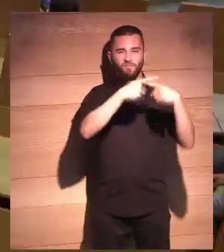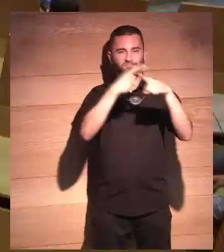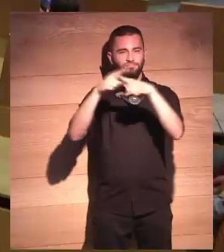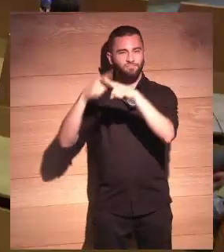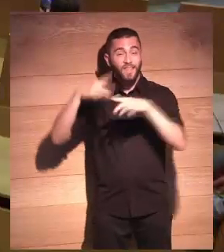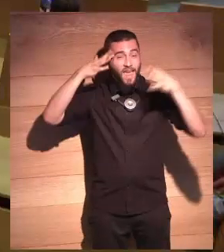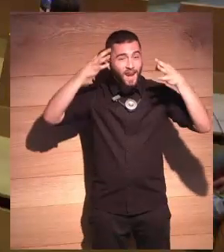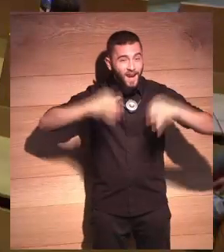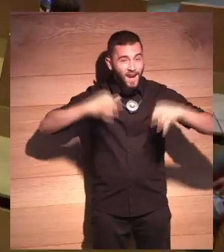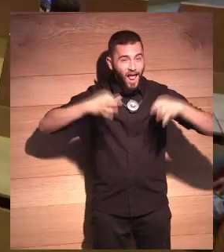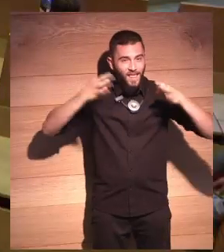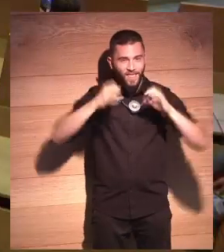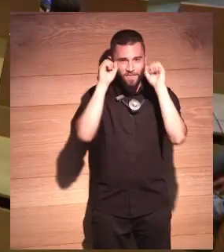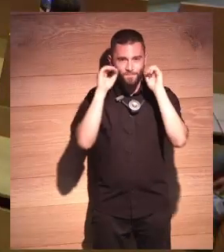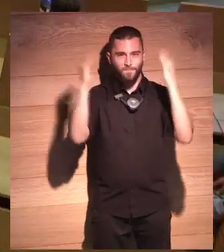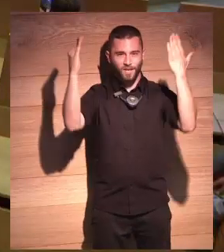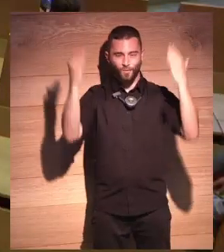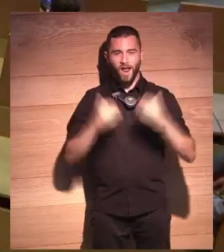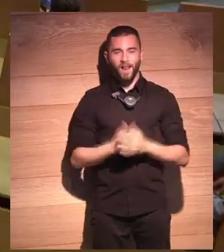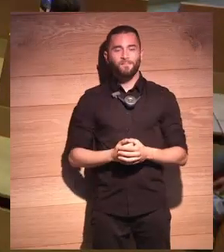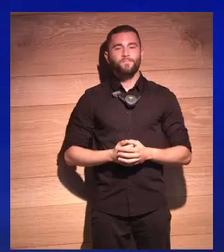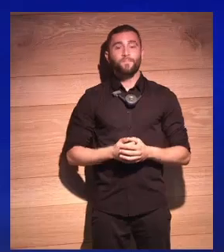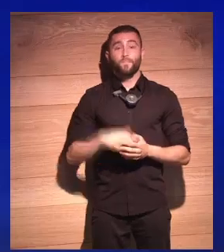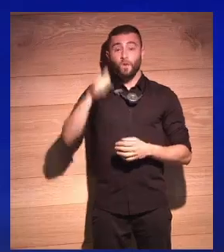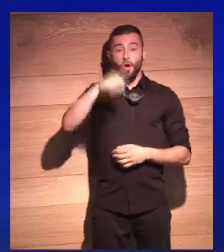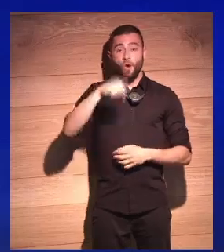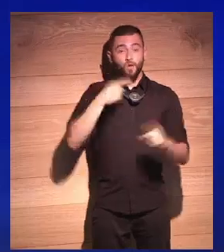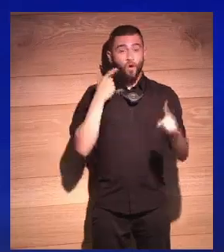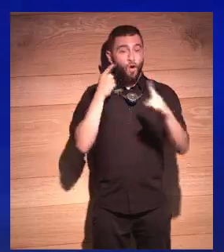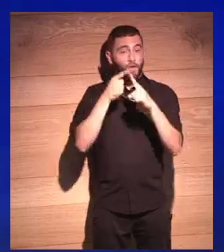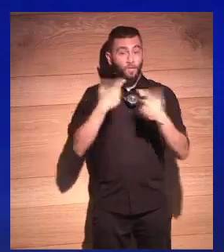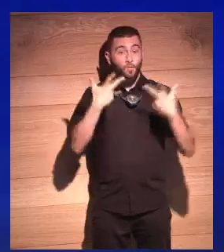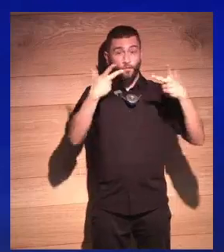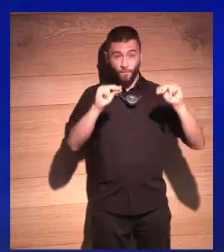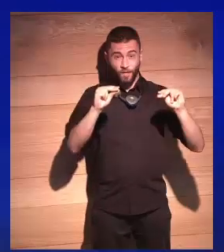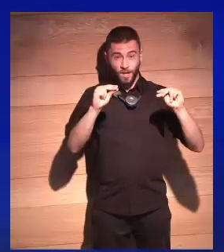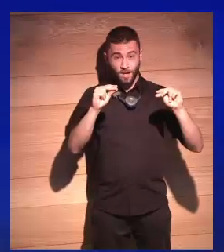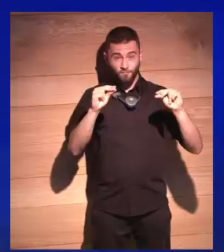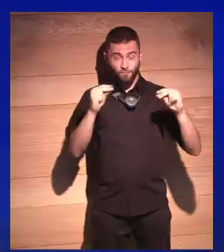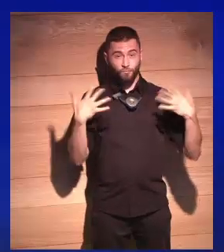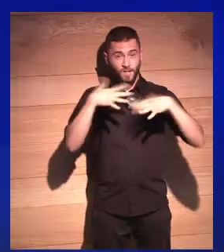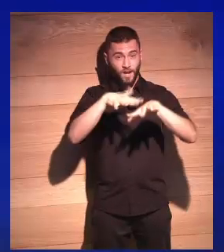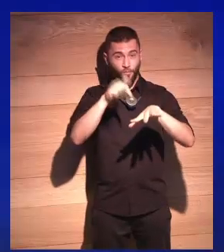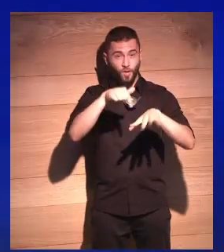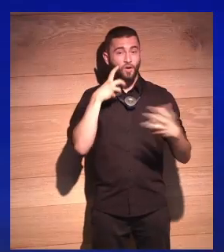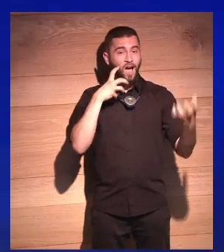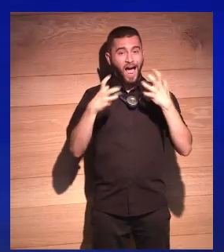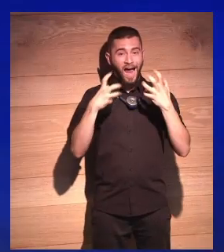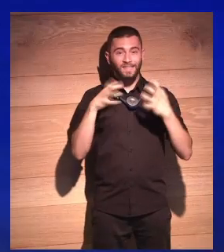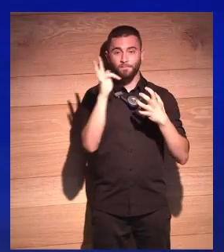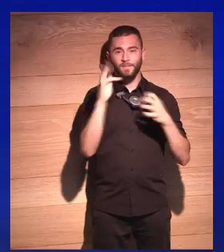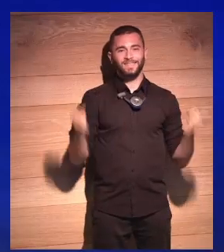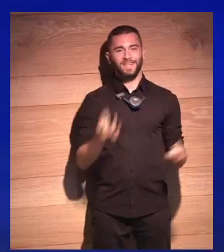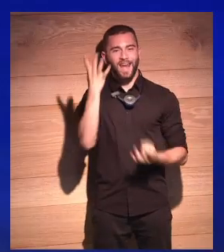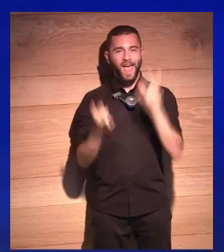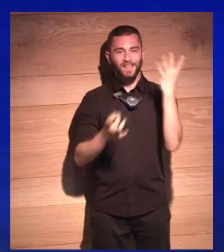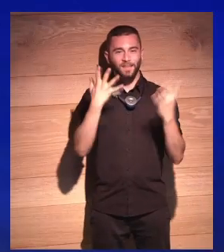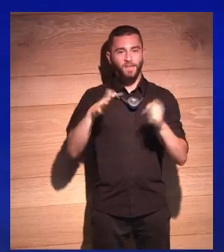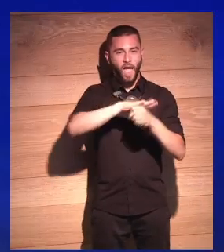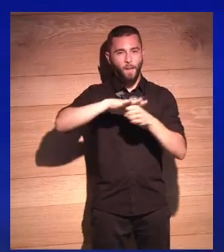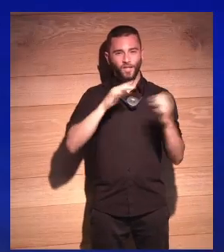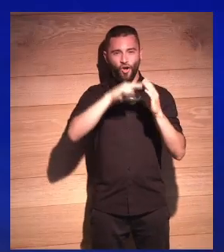and experiences of virtual reality. And today, to close this session, we have a meeting on